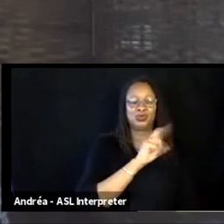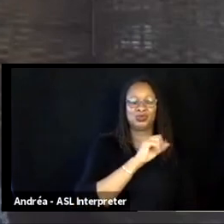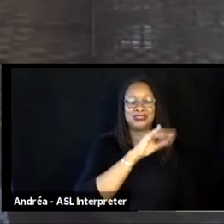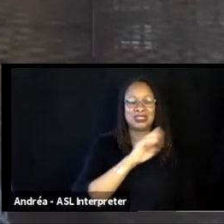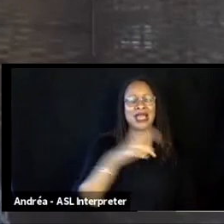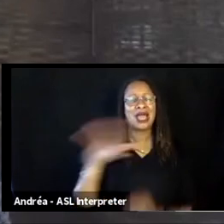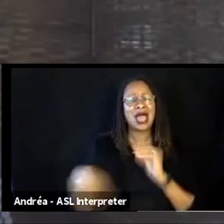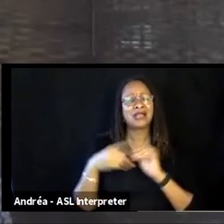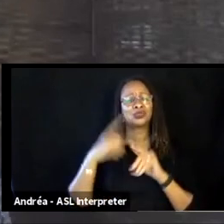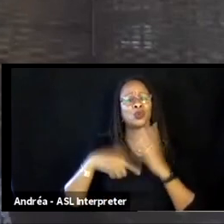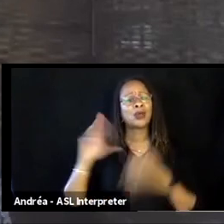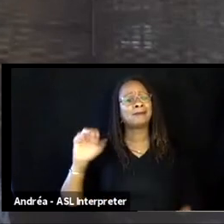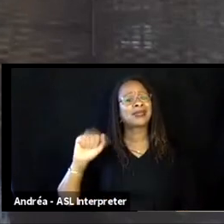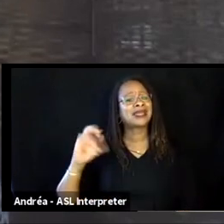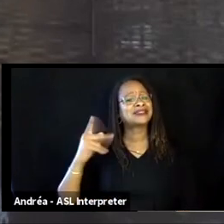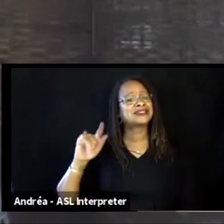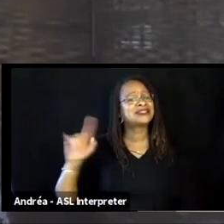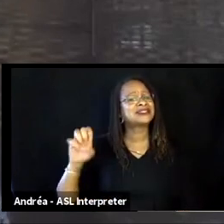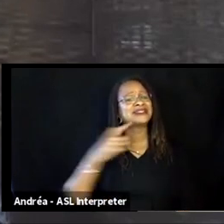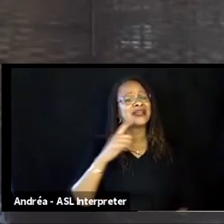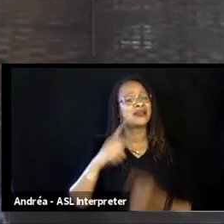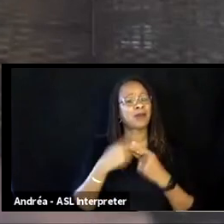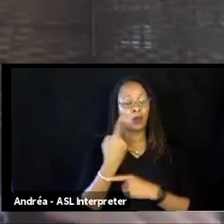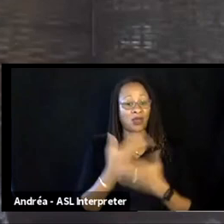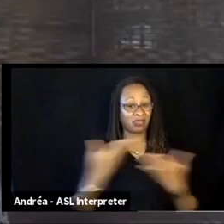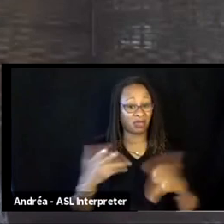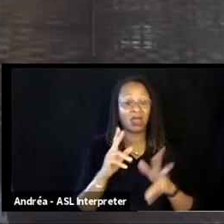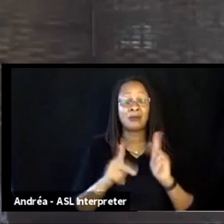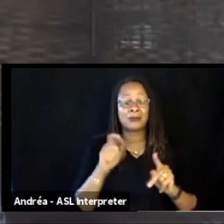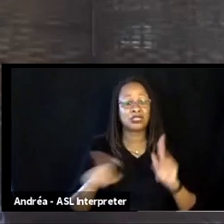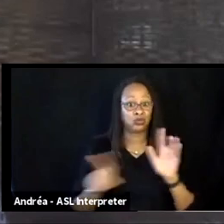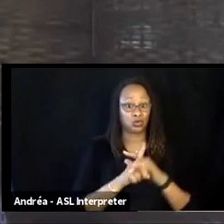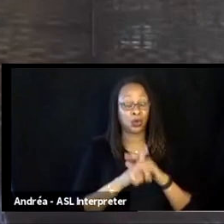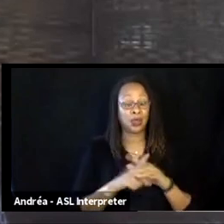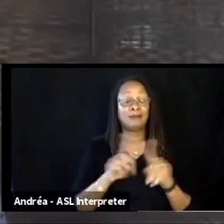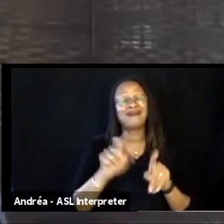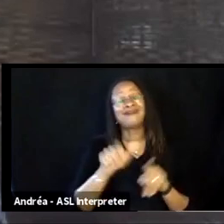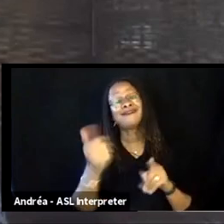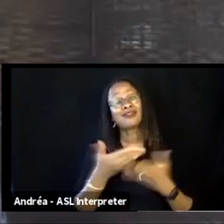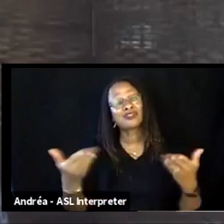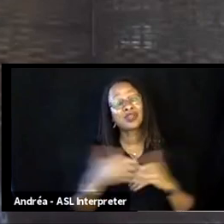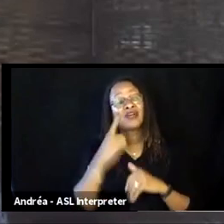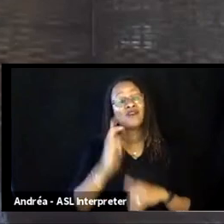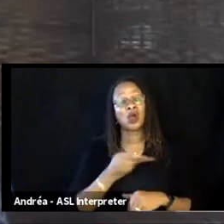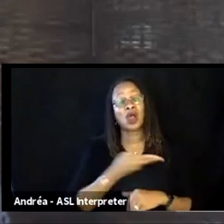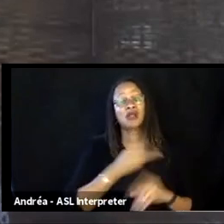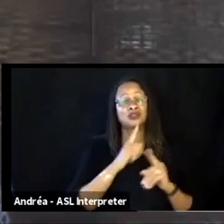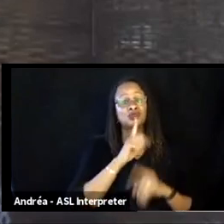Mackenzie said about it's one thing, you know, people need to show up, but it's another thing for us to